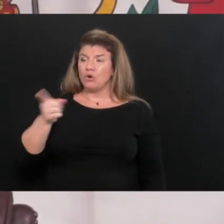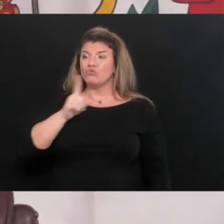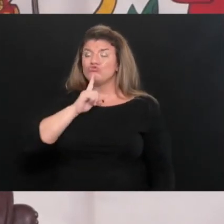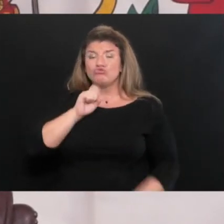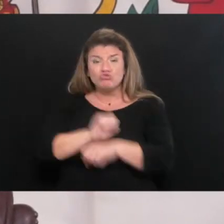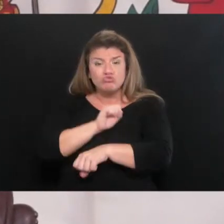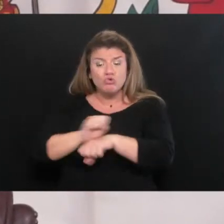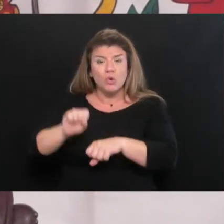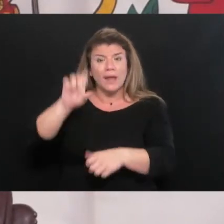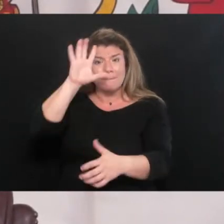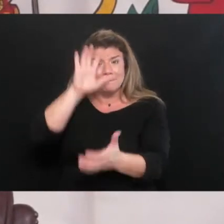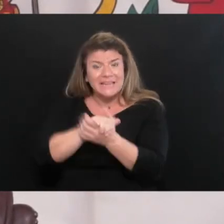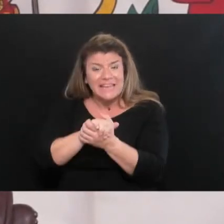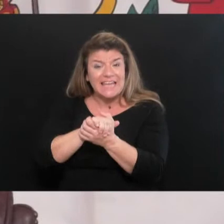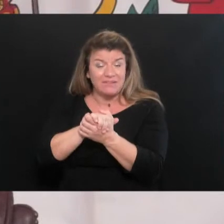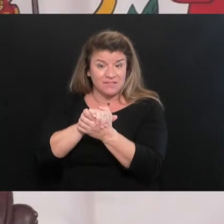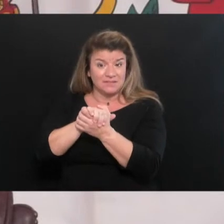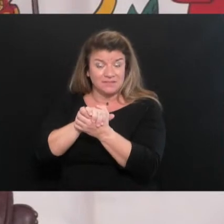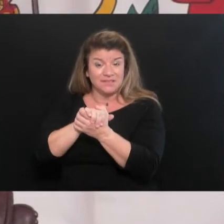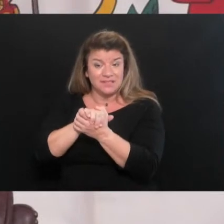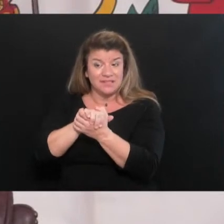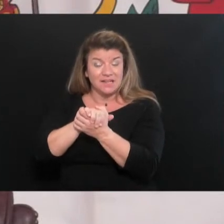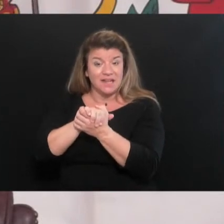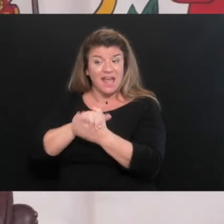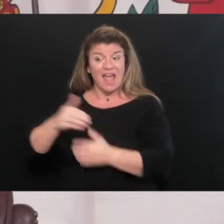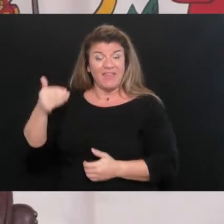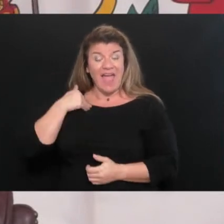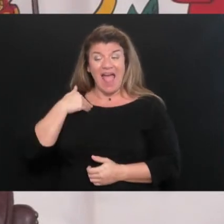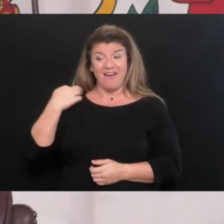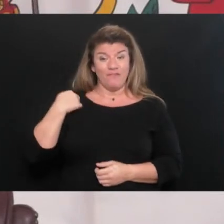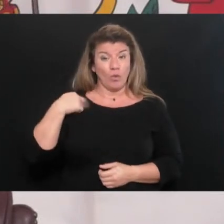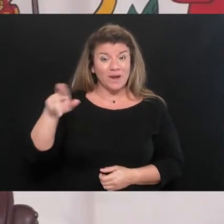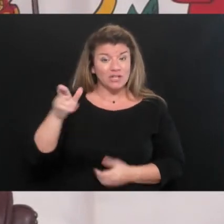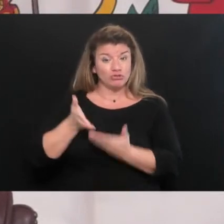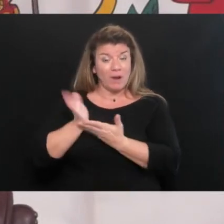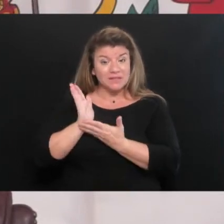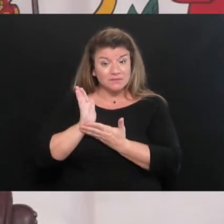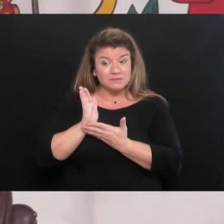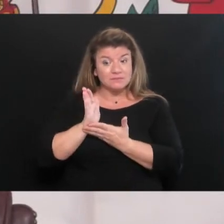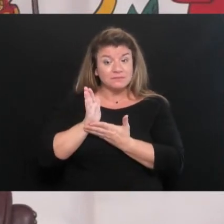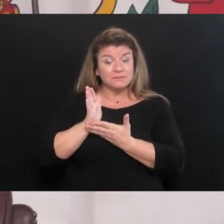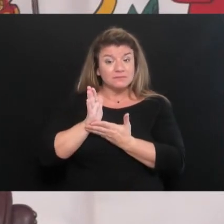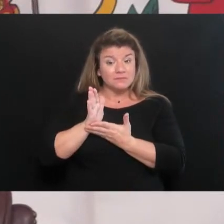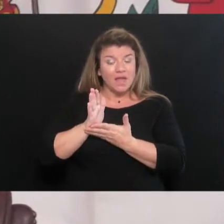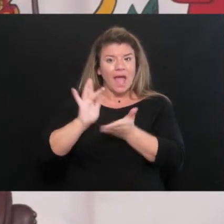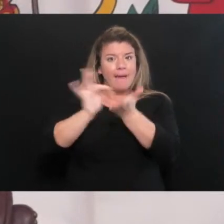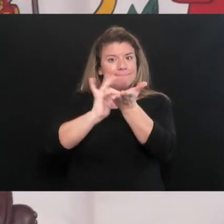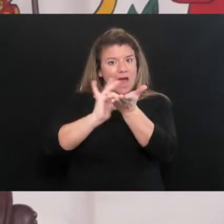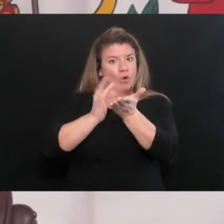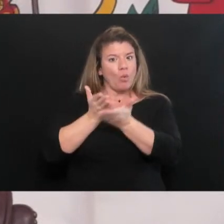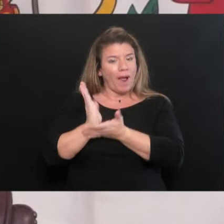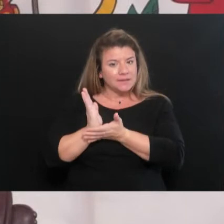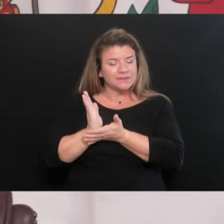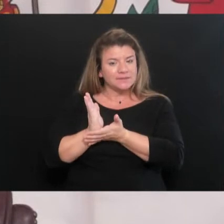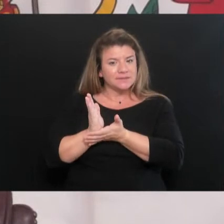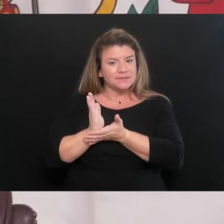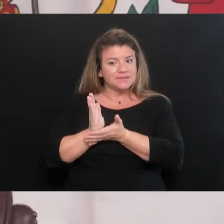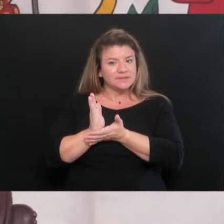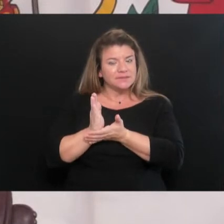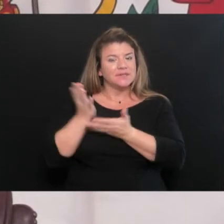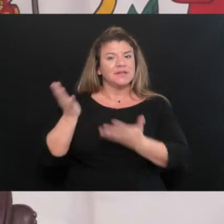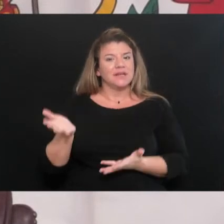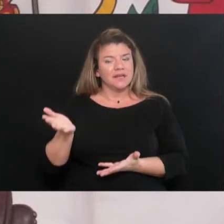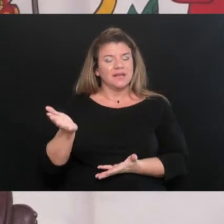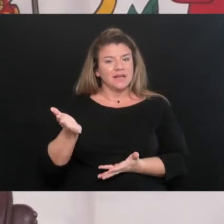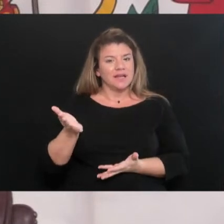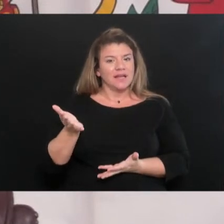believes within their mind, and they have religious rights or surely medical rights, and